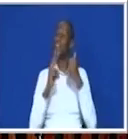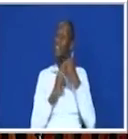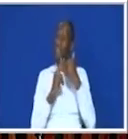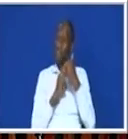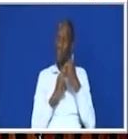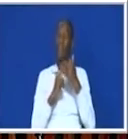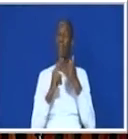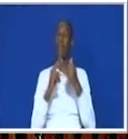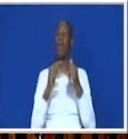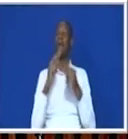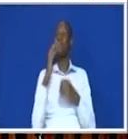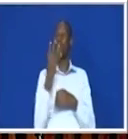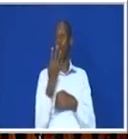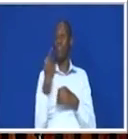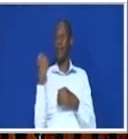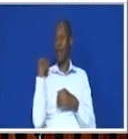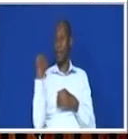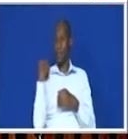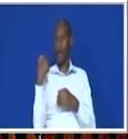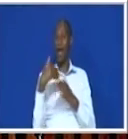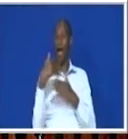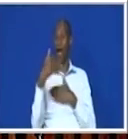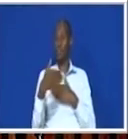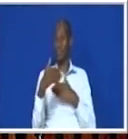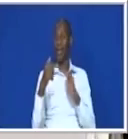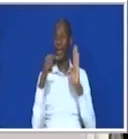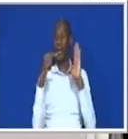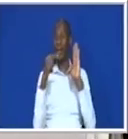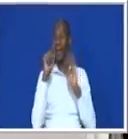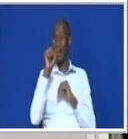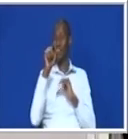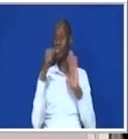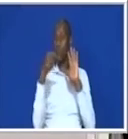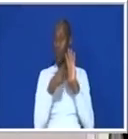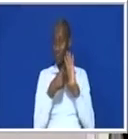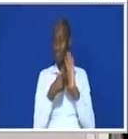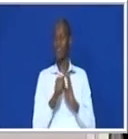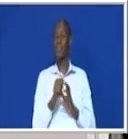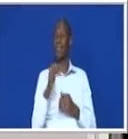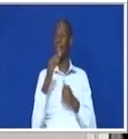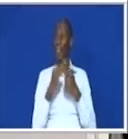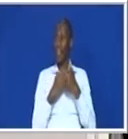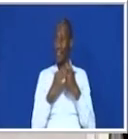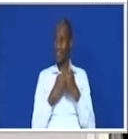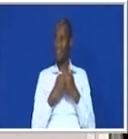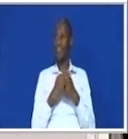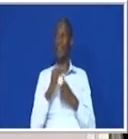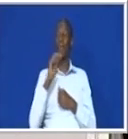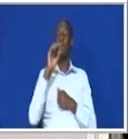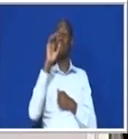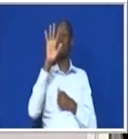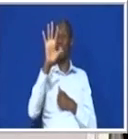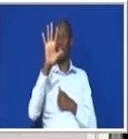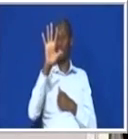7 is our fourth number after the decimal point. And 8 here is our